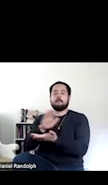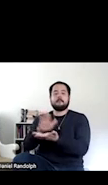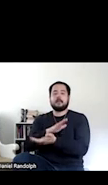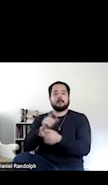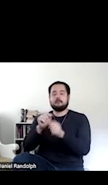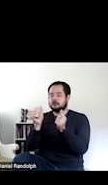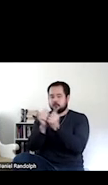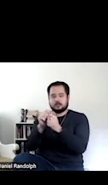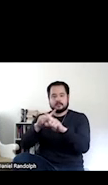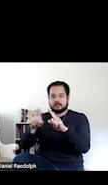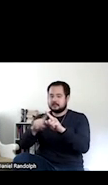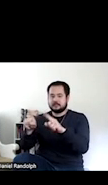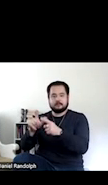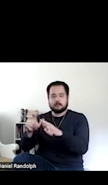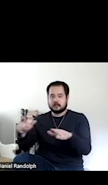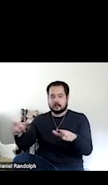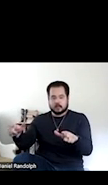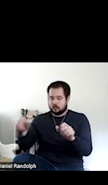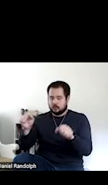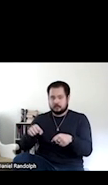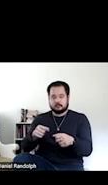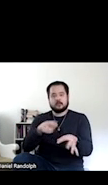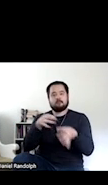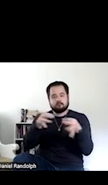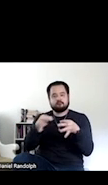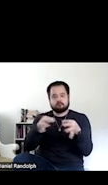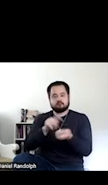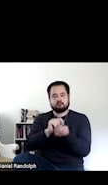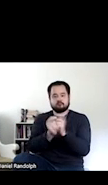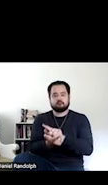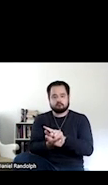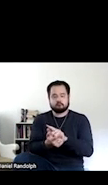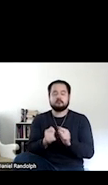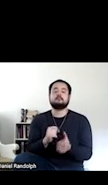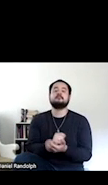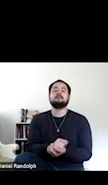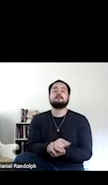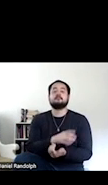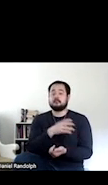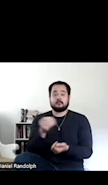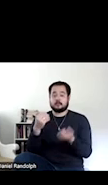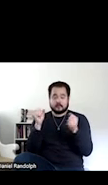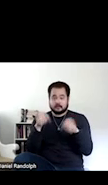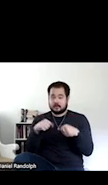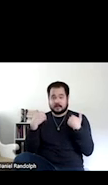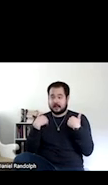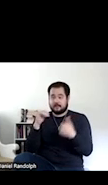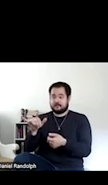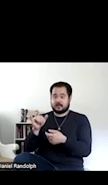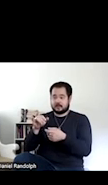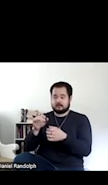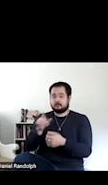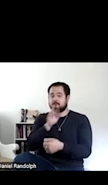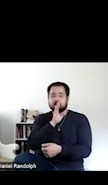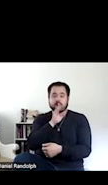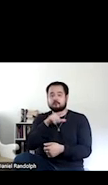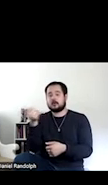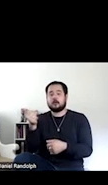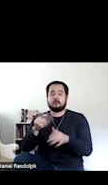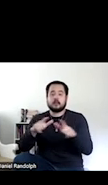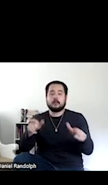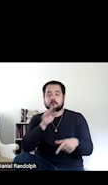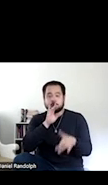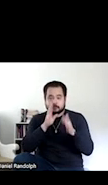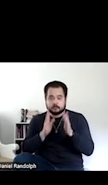that translator out to you to do the education piece and, of course, install the smoke alarms. If we don't